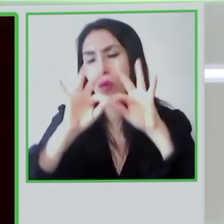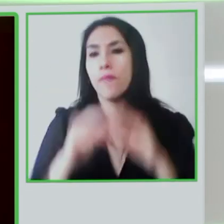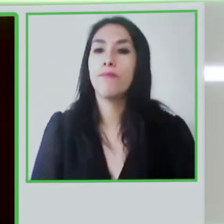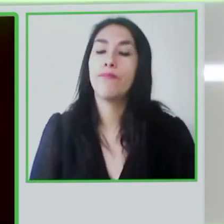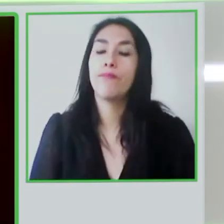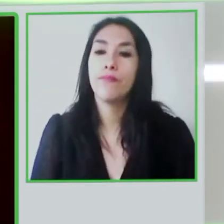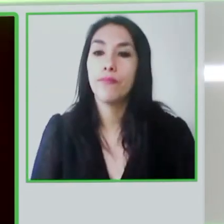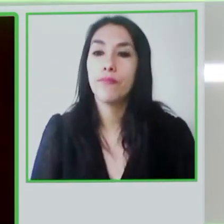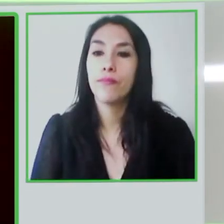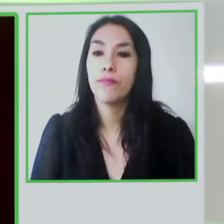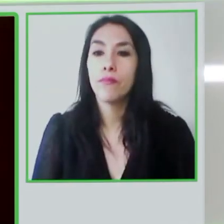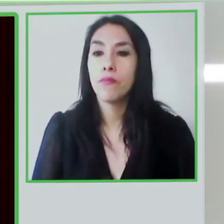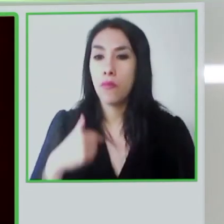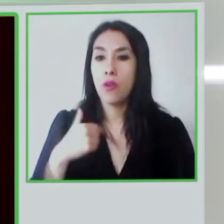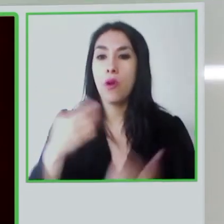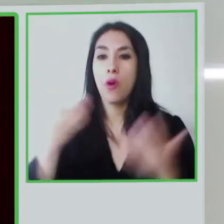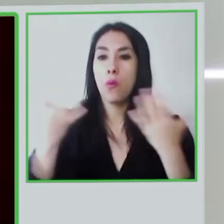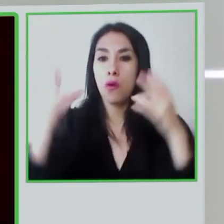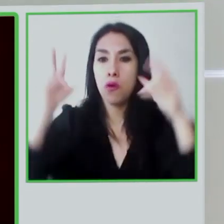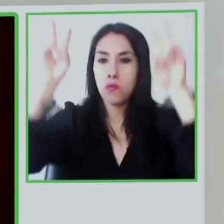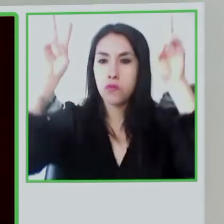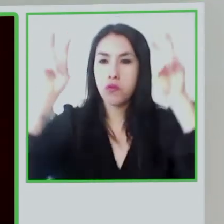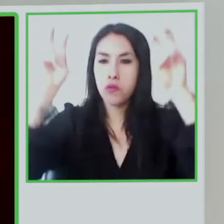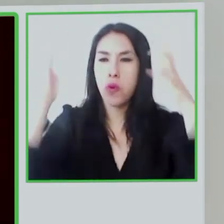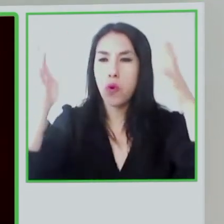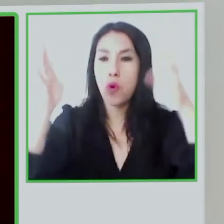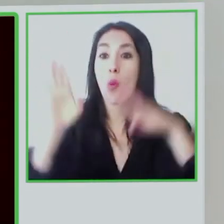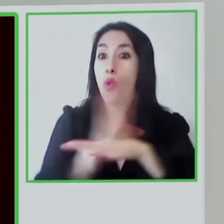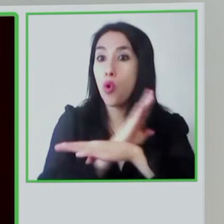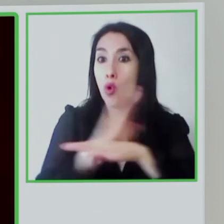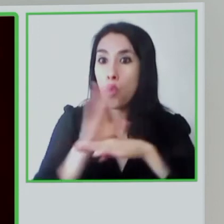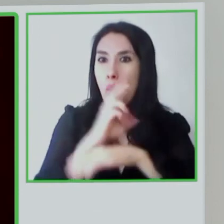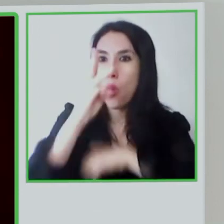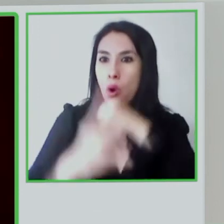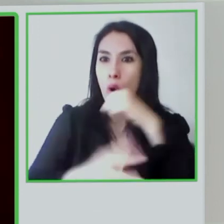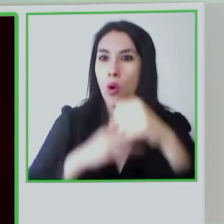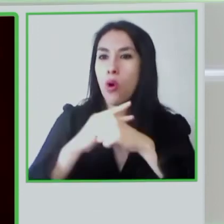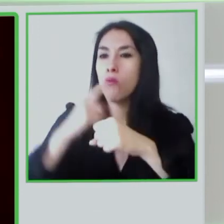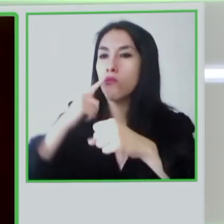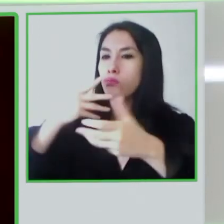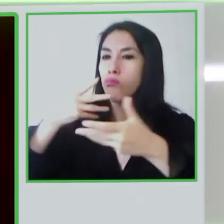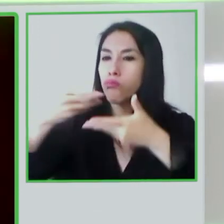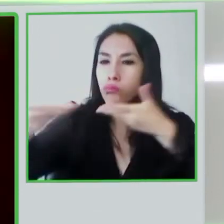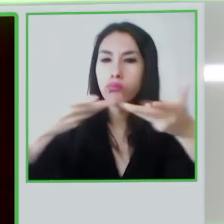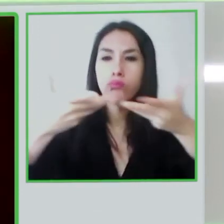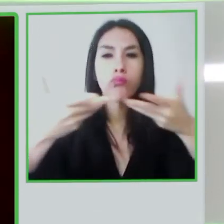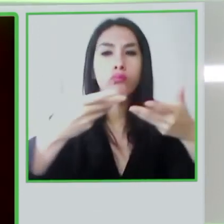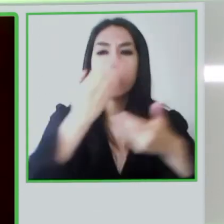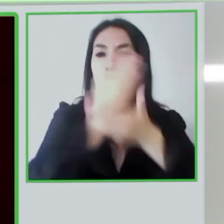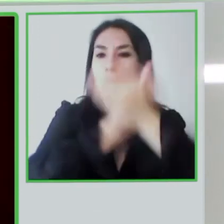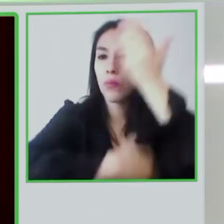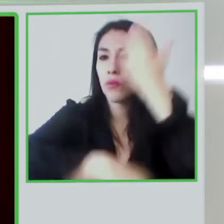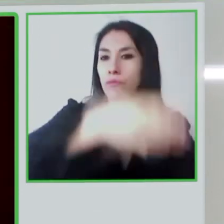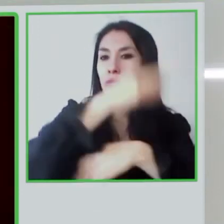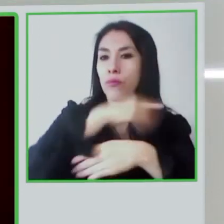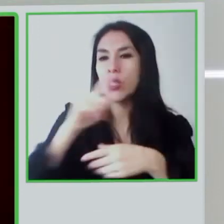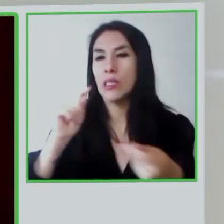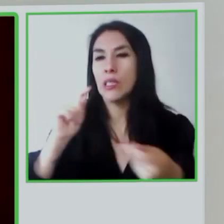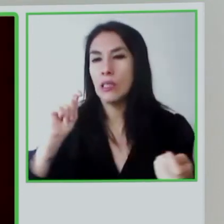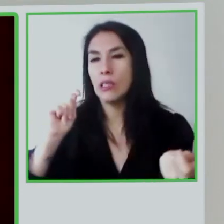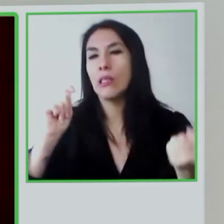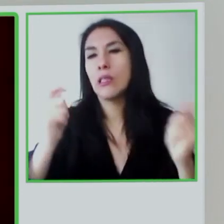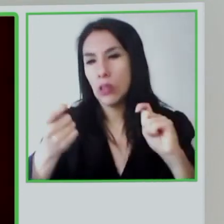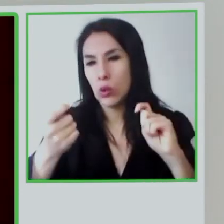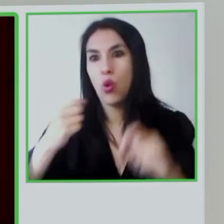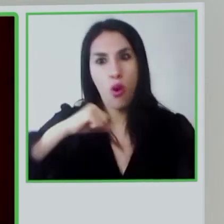on global businesses, management positions, and disabilities. All this is changing